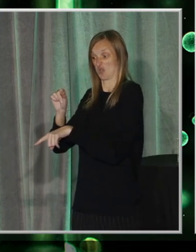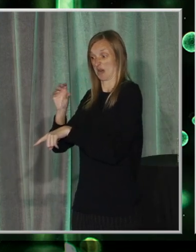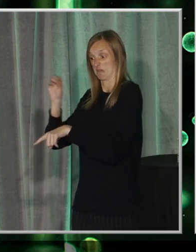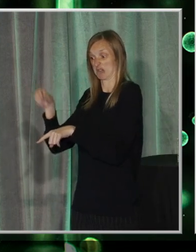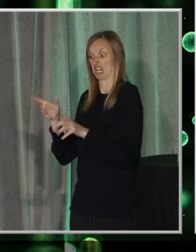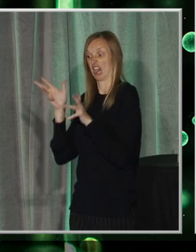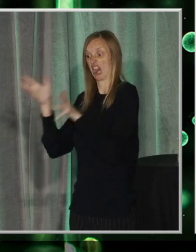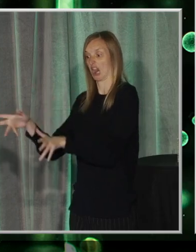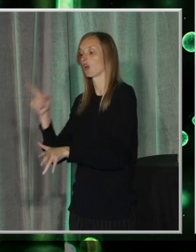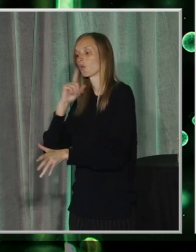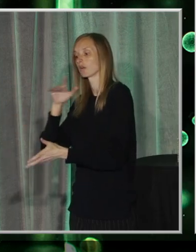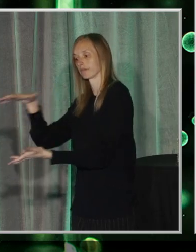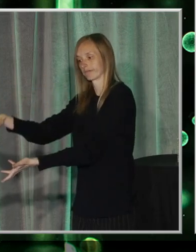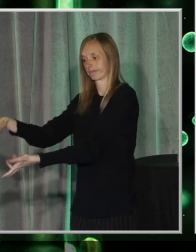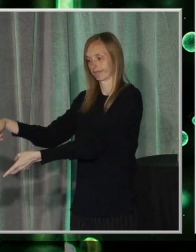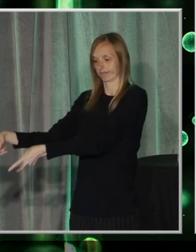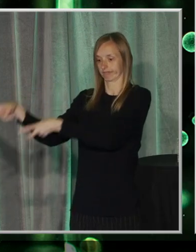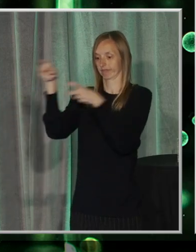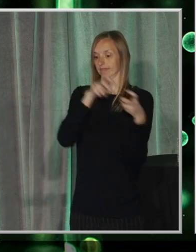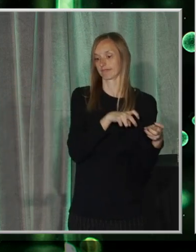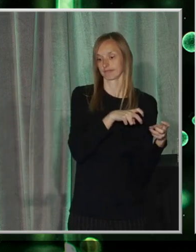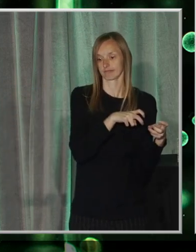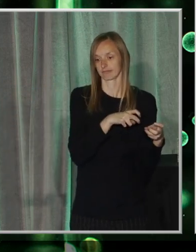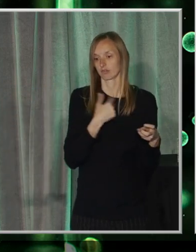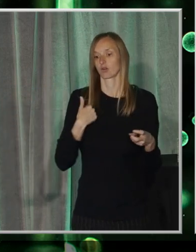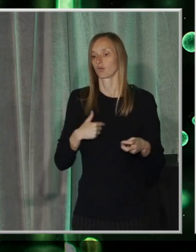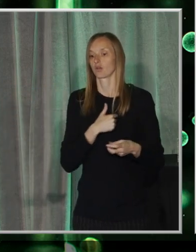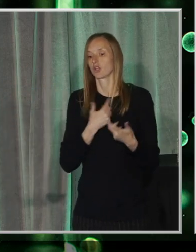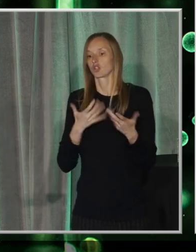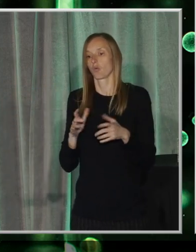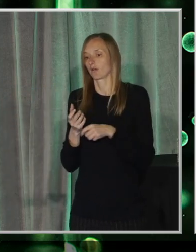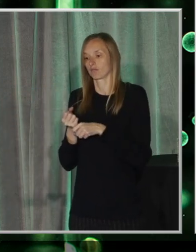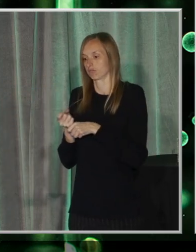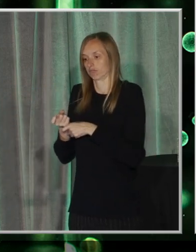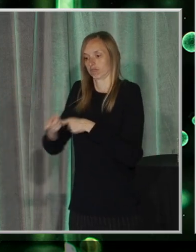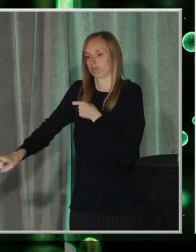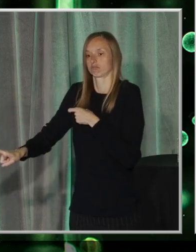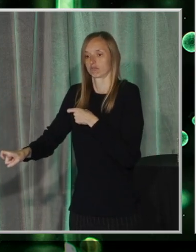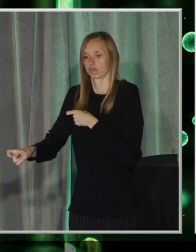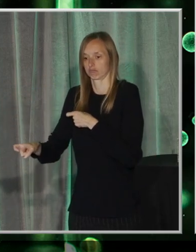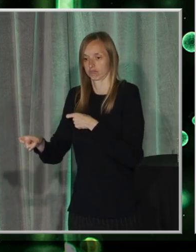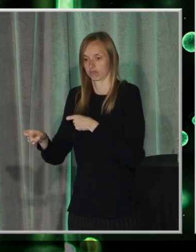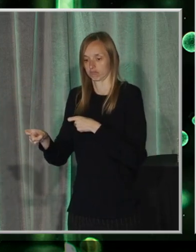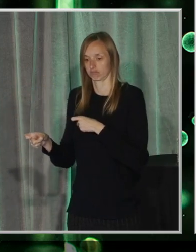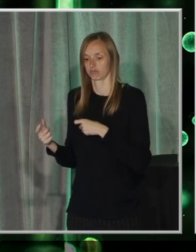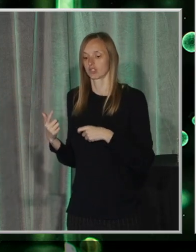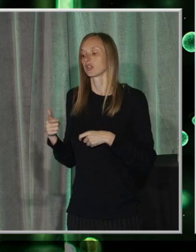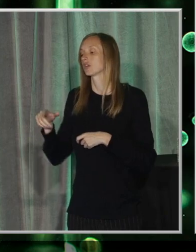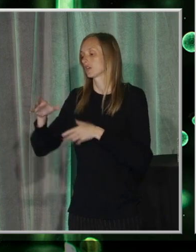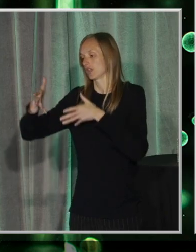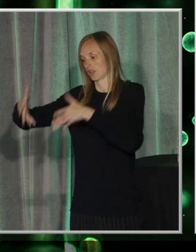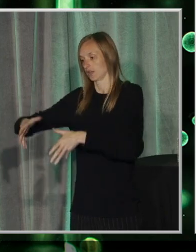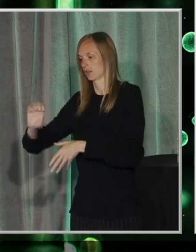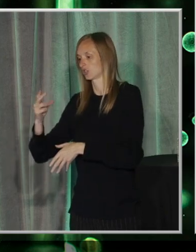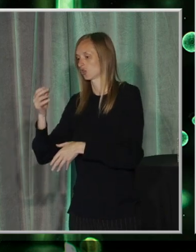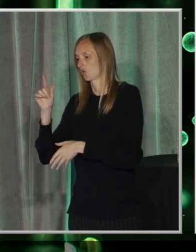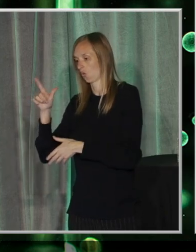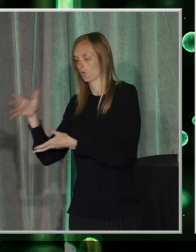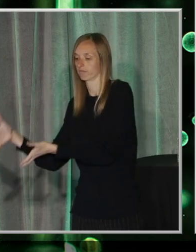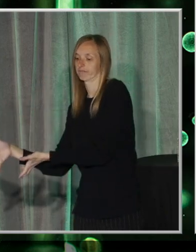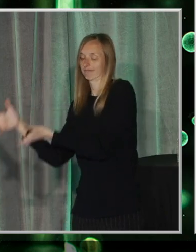20%, those charcoals we don't want to be wasted. We'll be taking these charcoals and use it in our